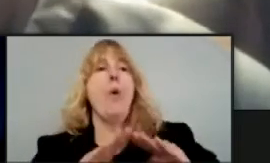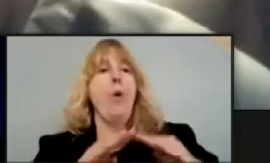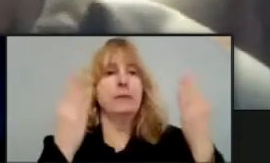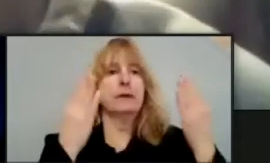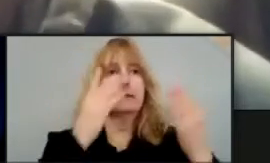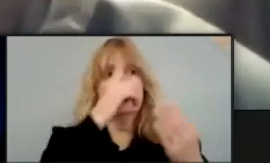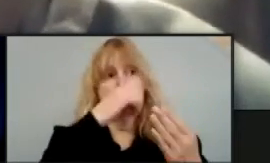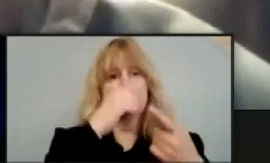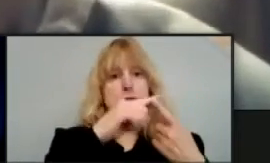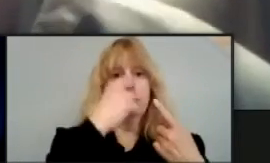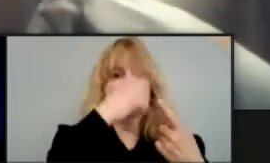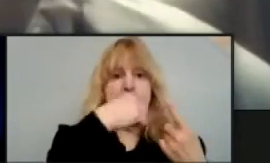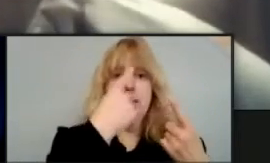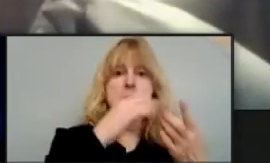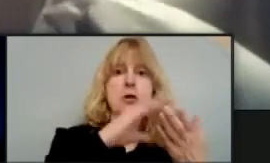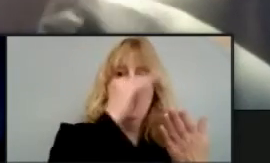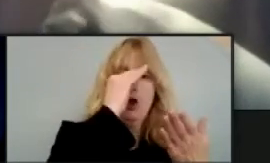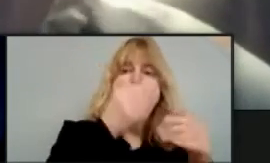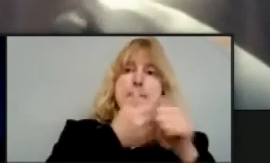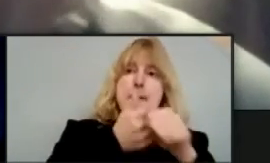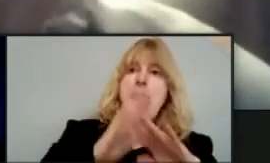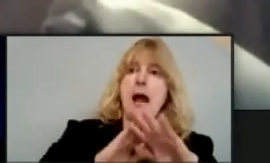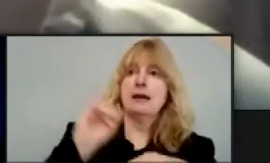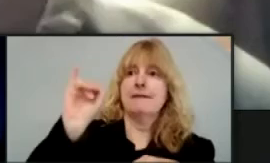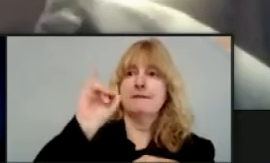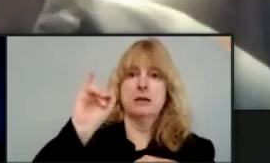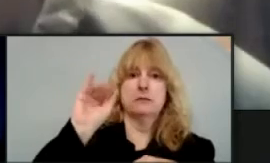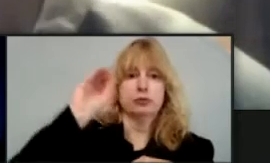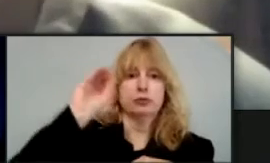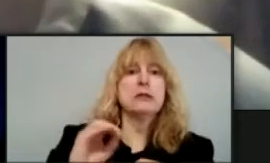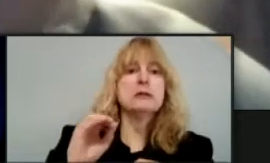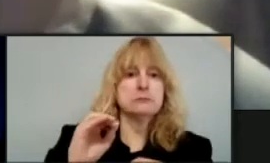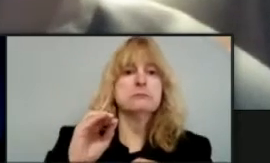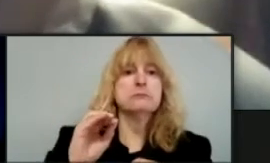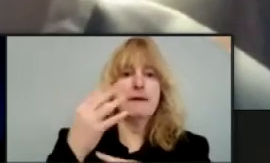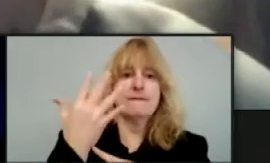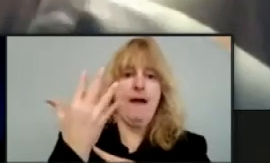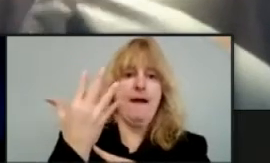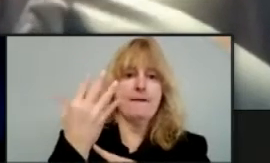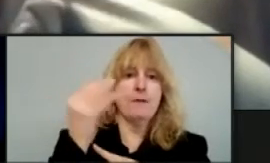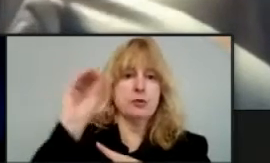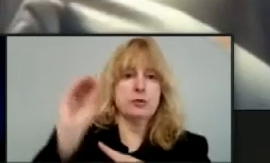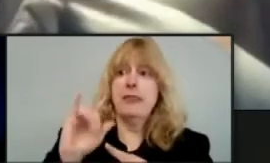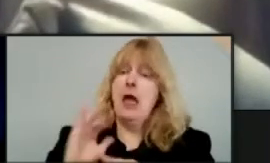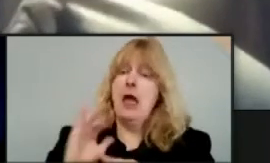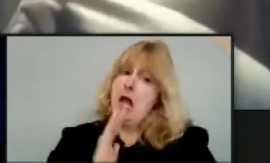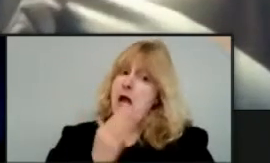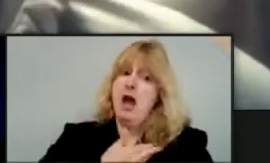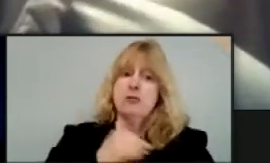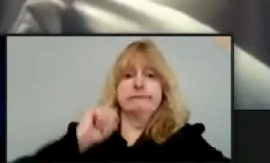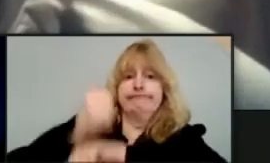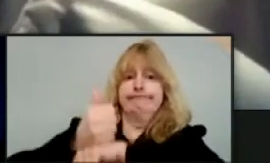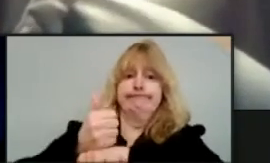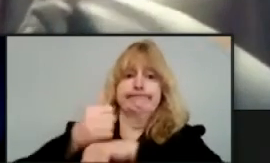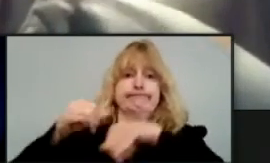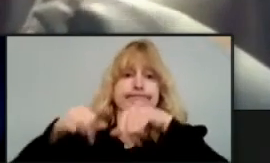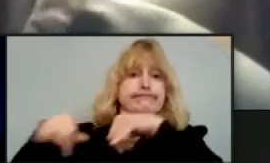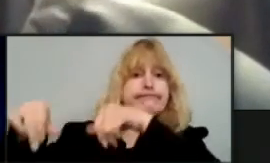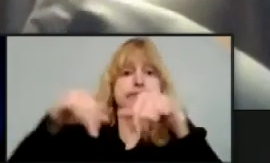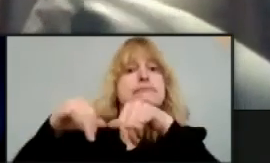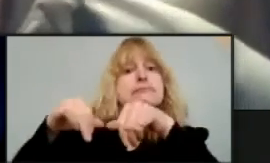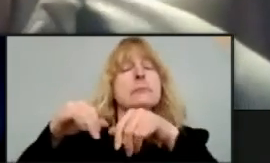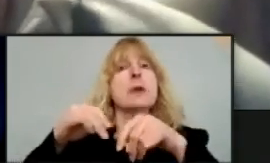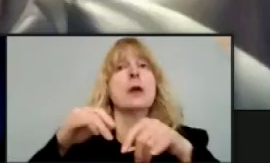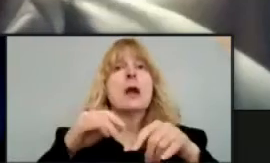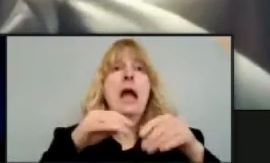on the infection rate of 5%. That's the standard that we took. And I think even accessibility